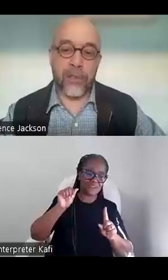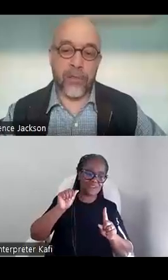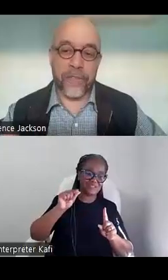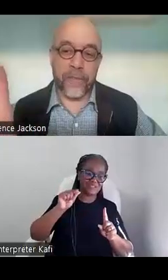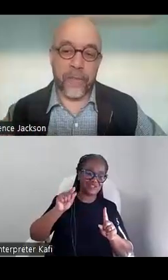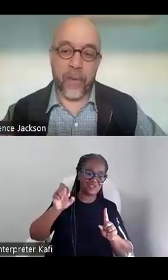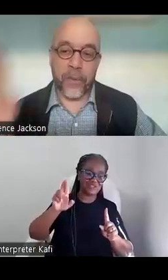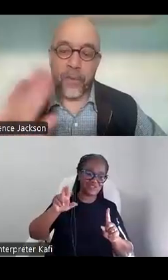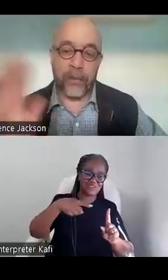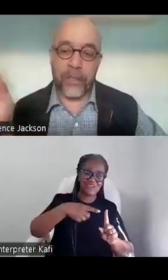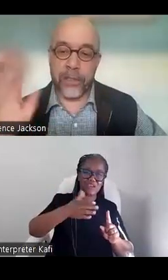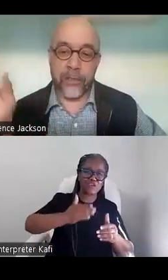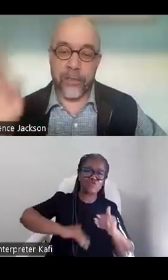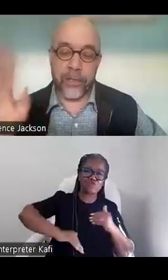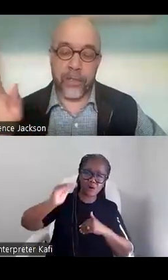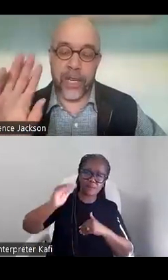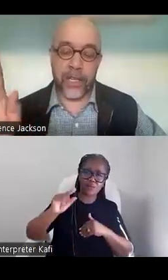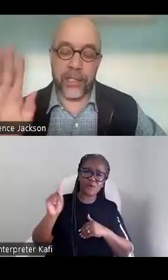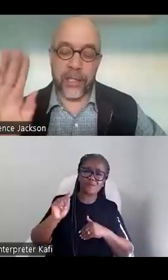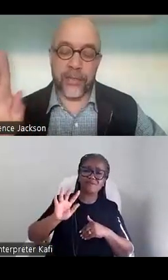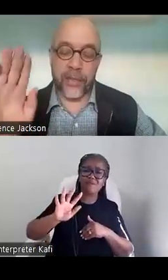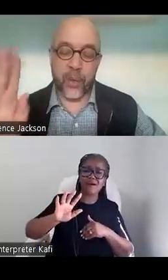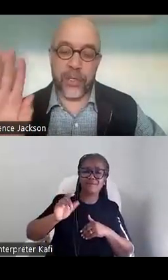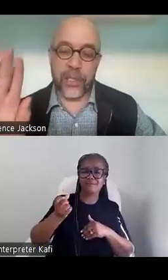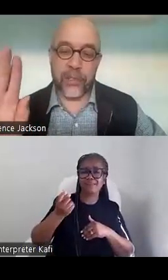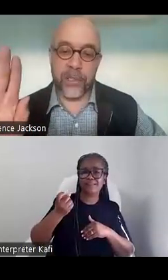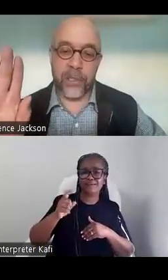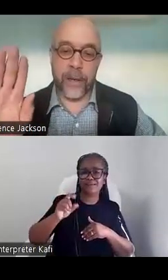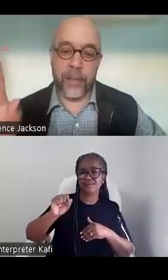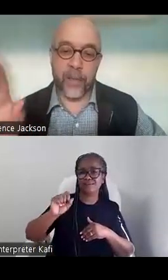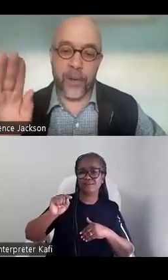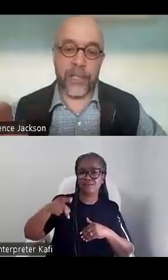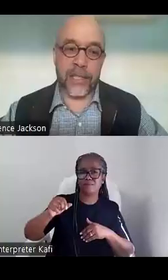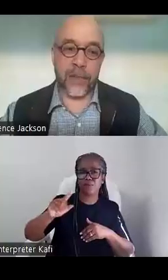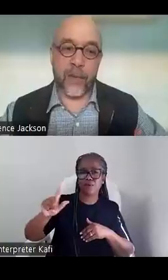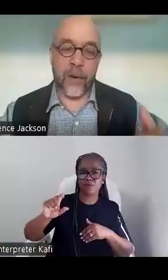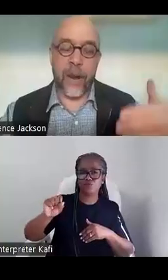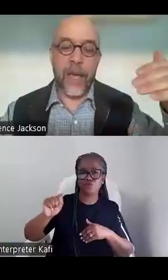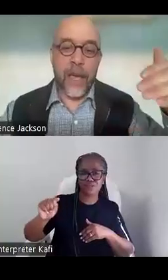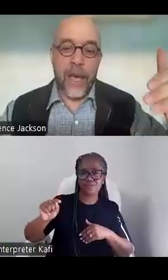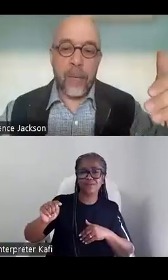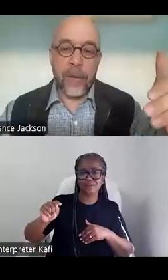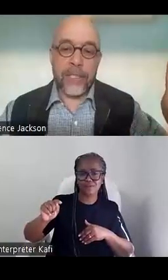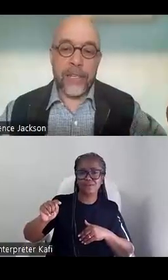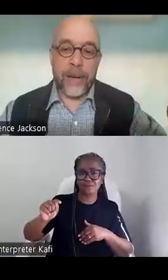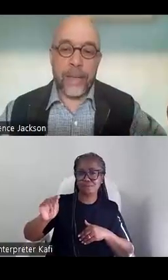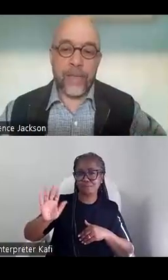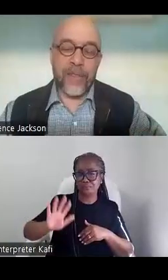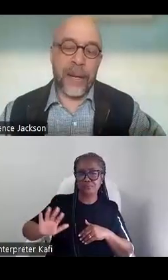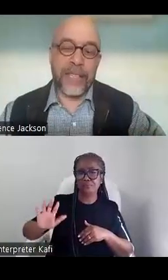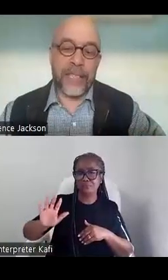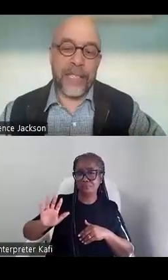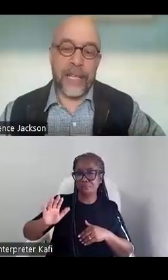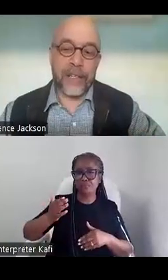Street throughout the first 2 decades of the 20th century. He's born in 1894. But